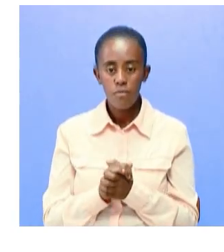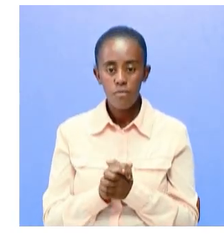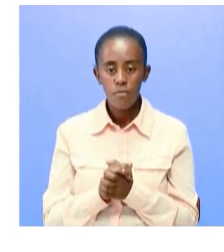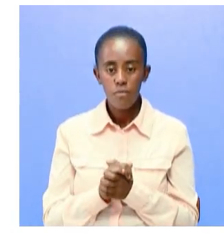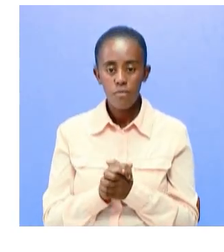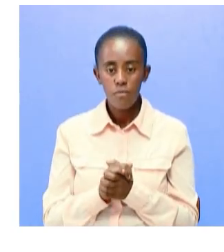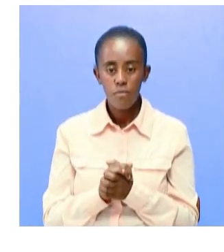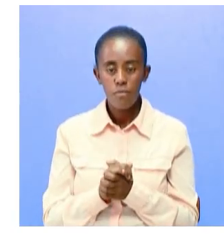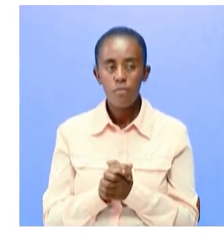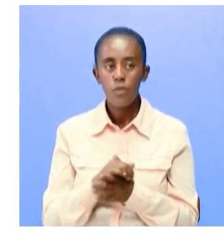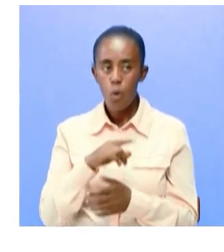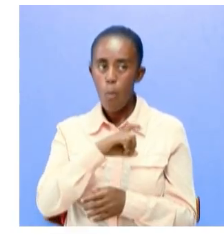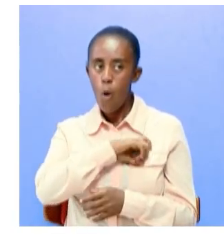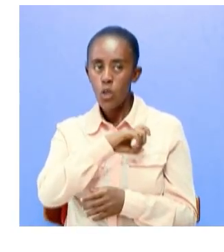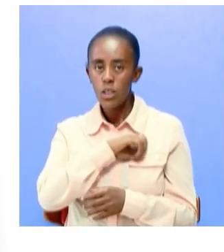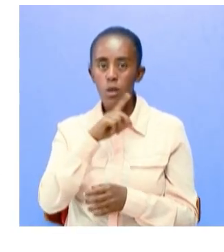Paulus Hospital.